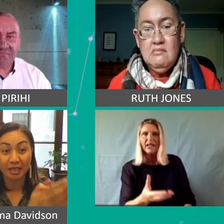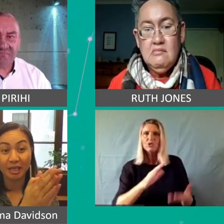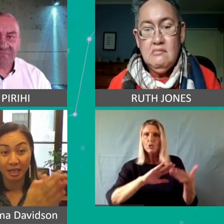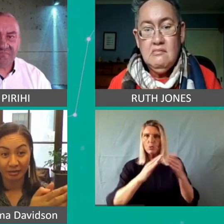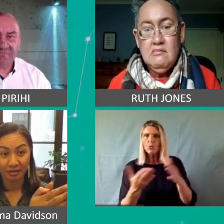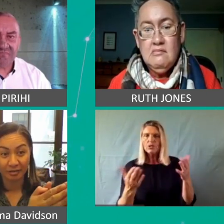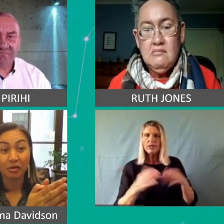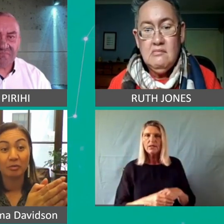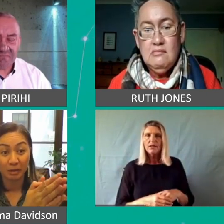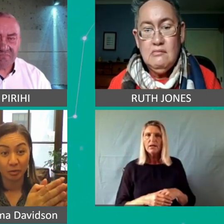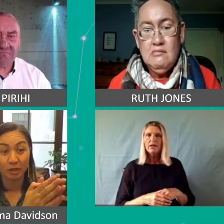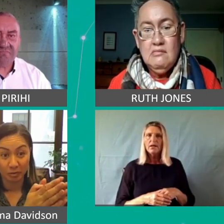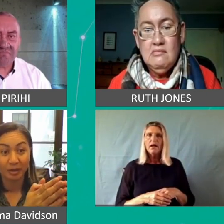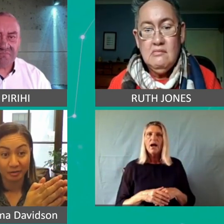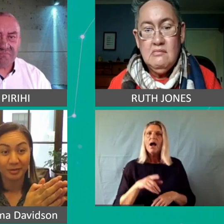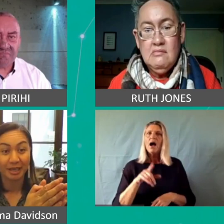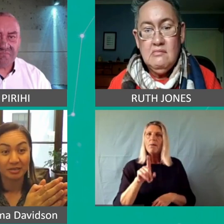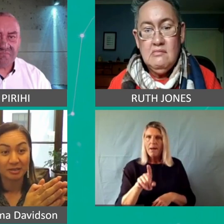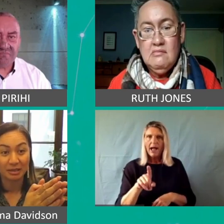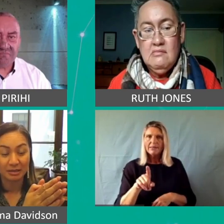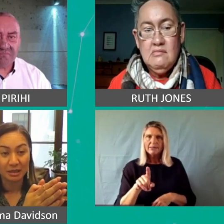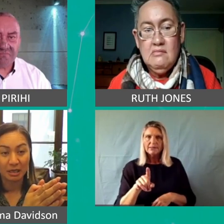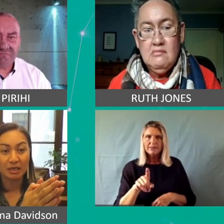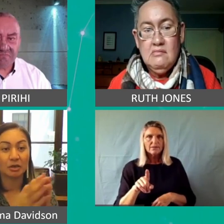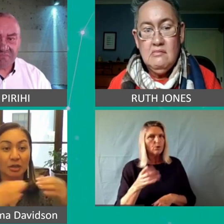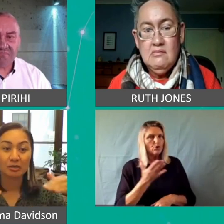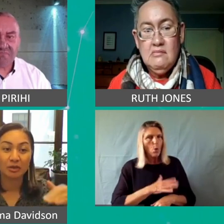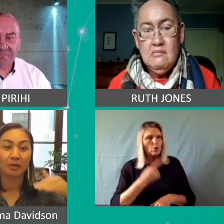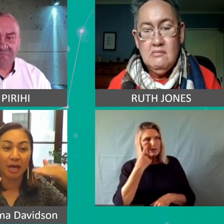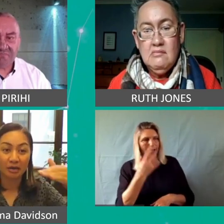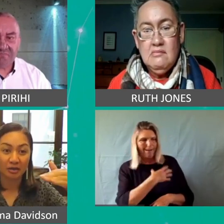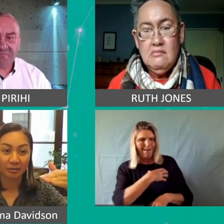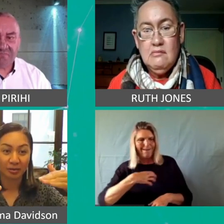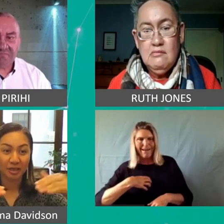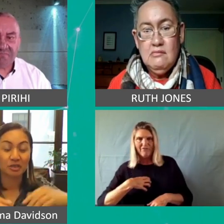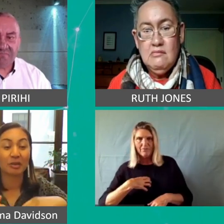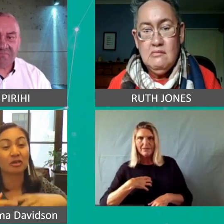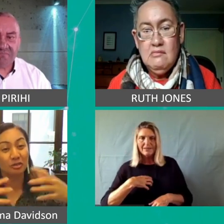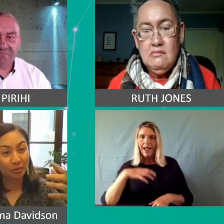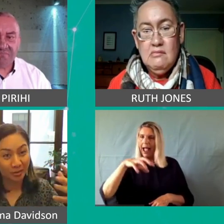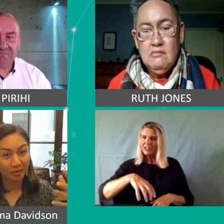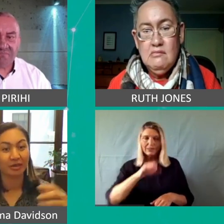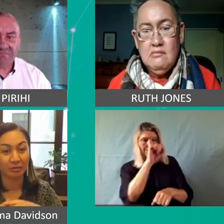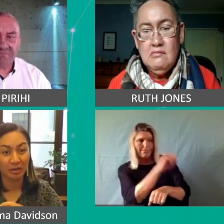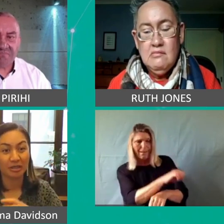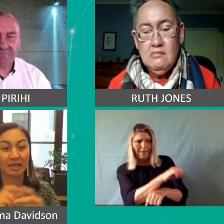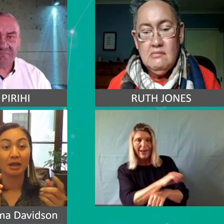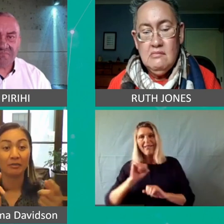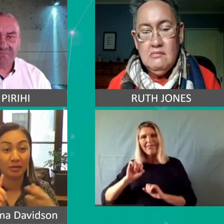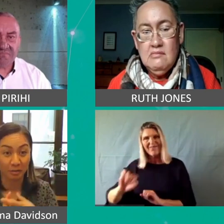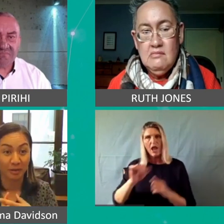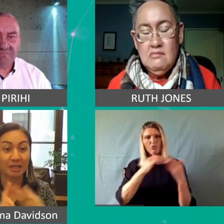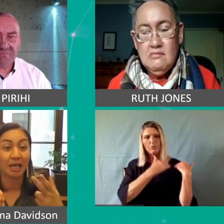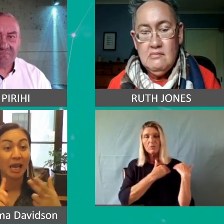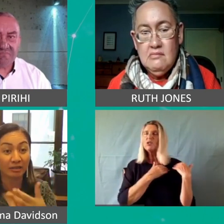without neglect from working with government agencies. So that's where the partnership to make sure that communities have